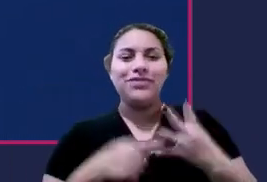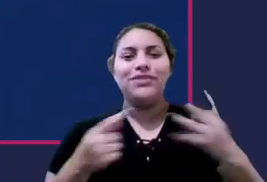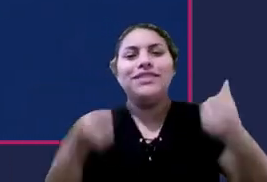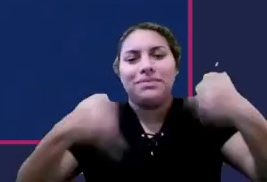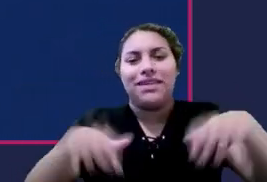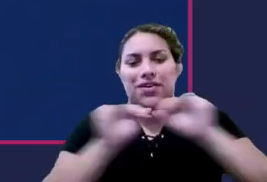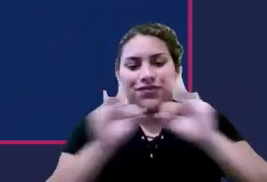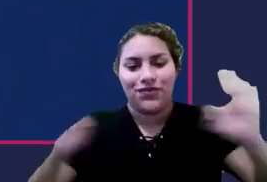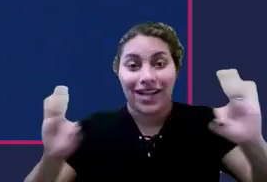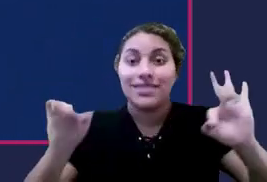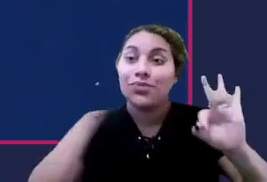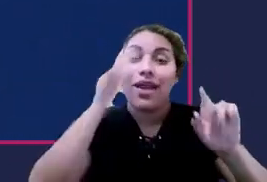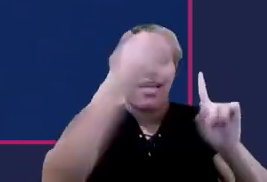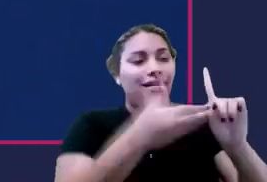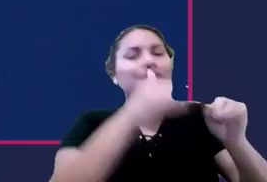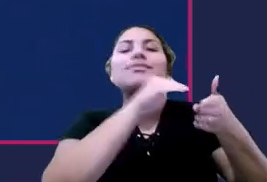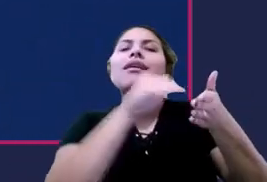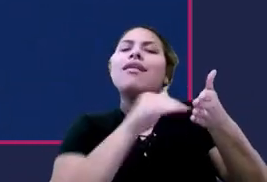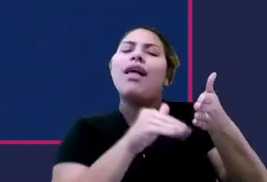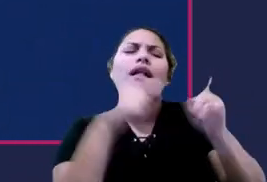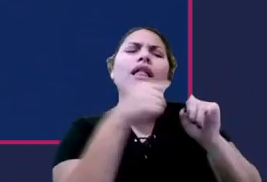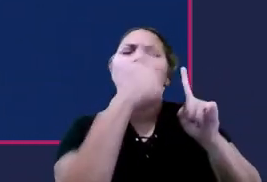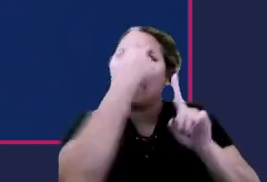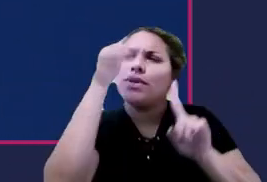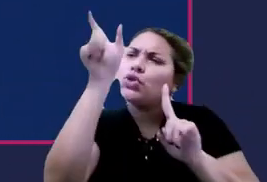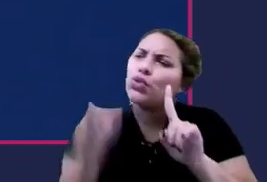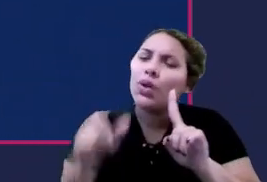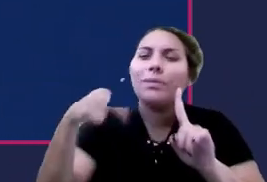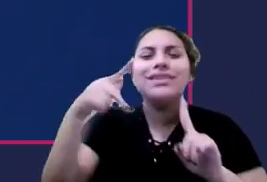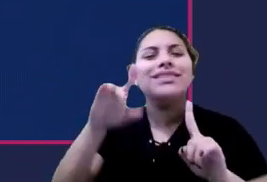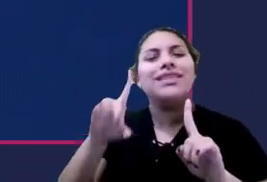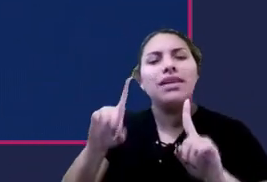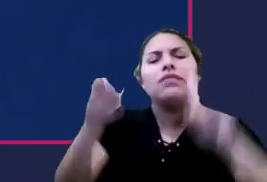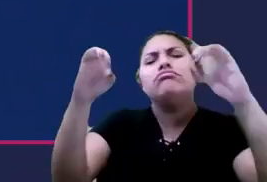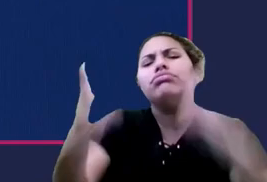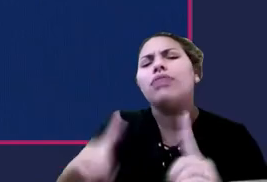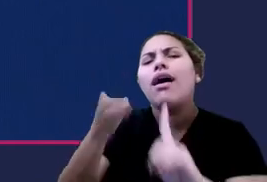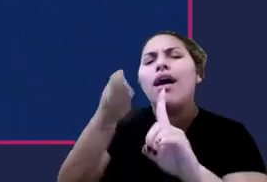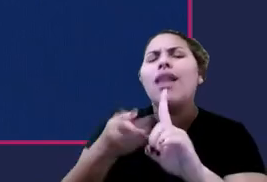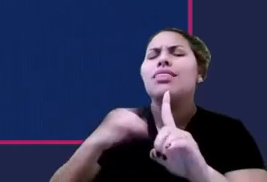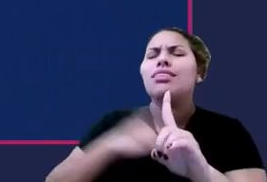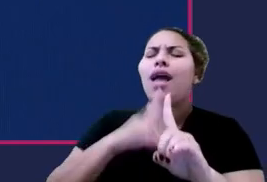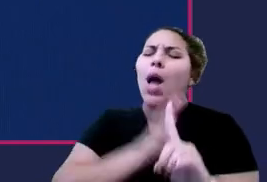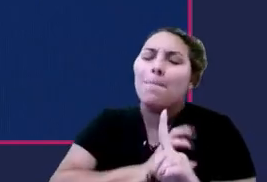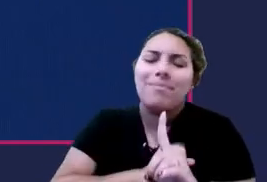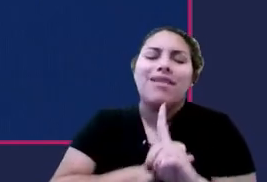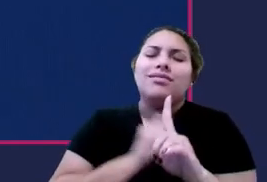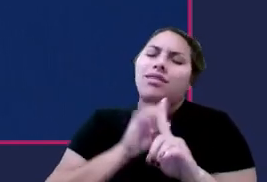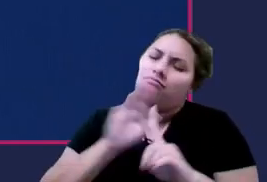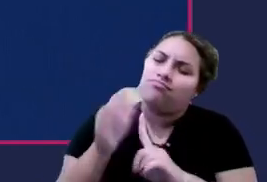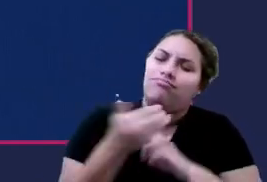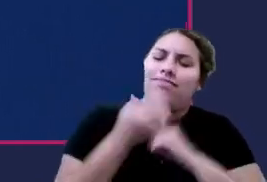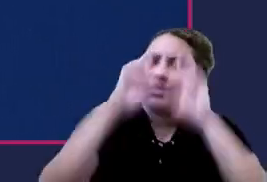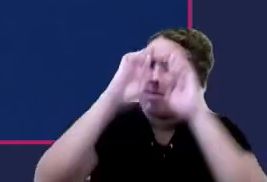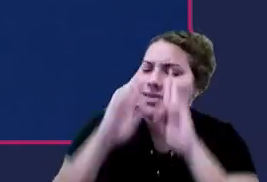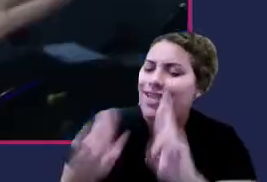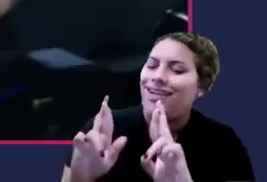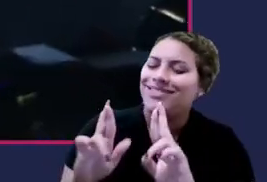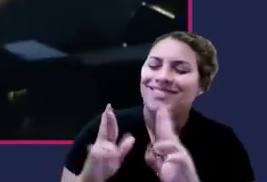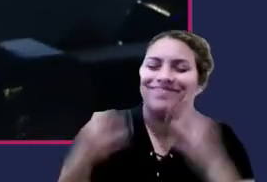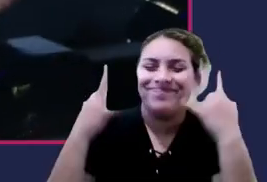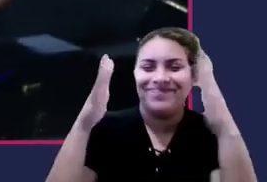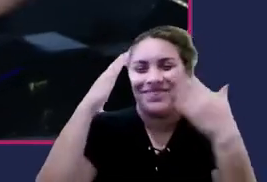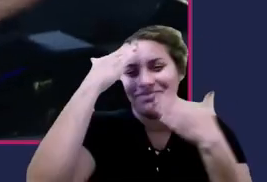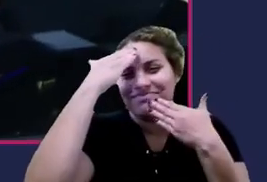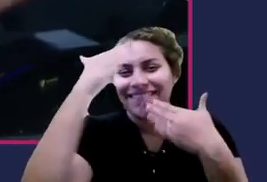gonna end with the secretary. Center that people with disability and rare disease should be loved, respected, and included.